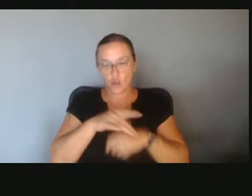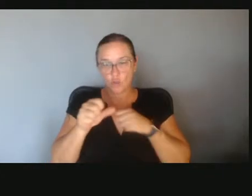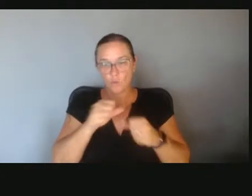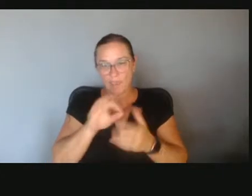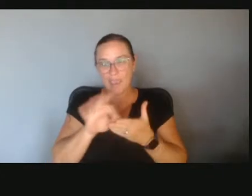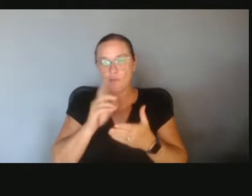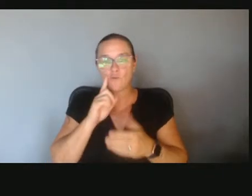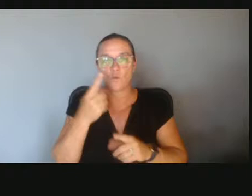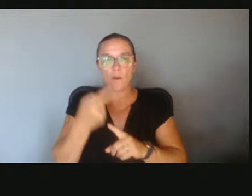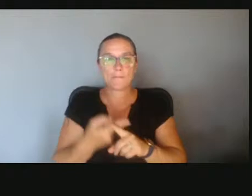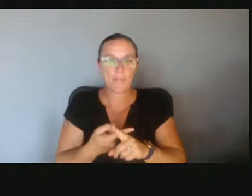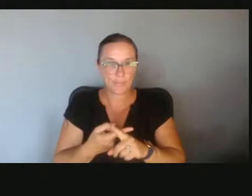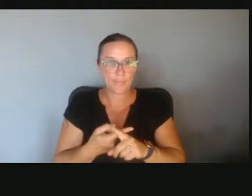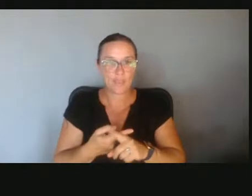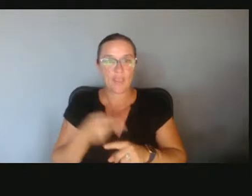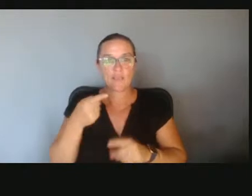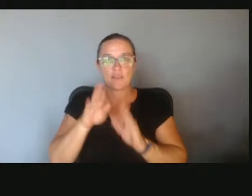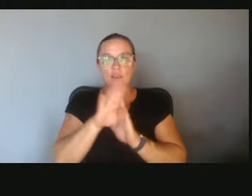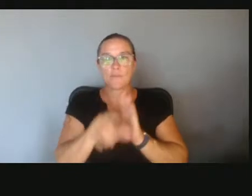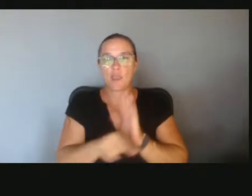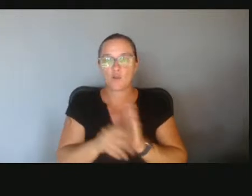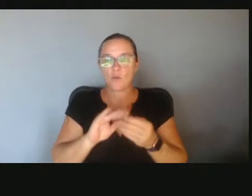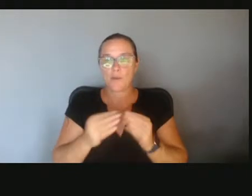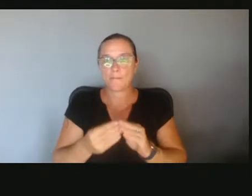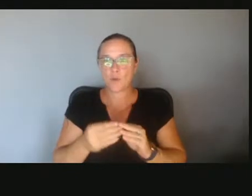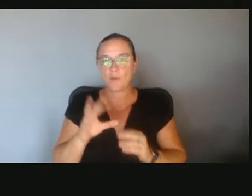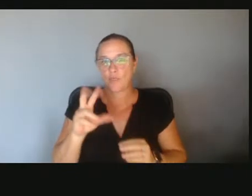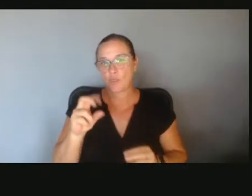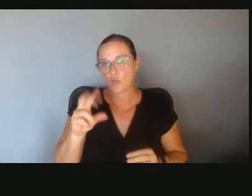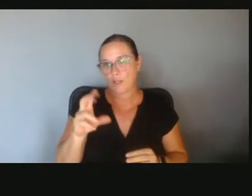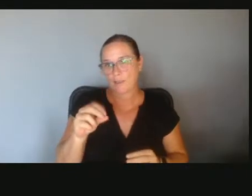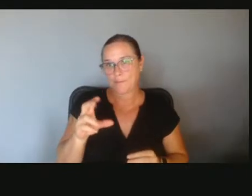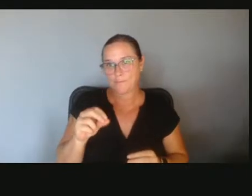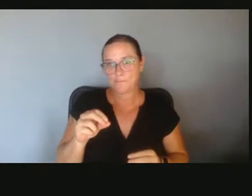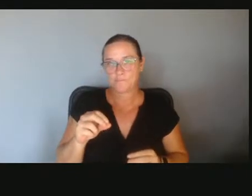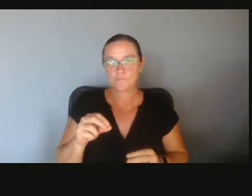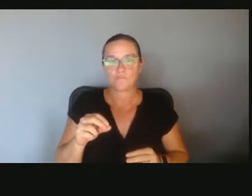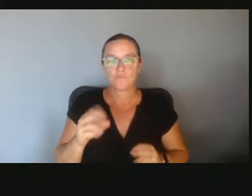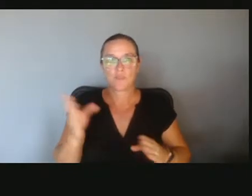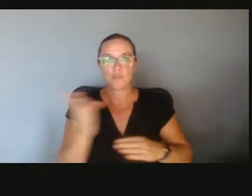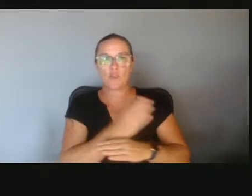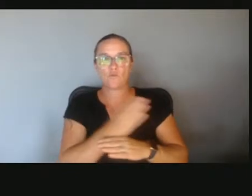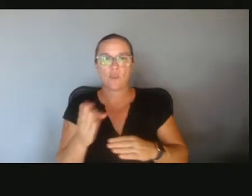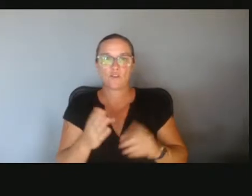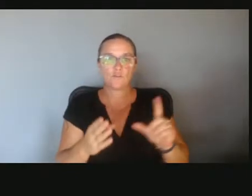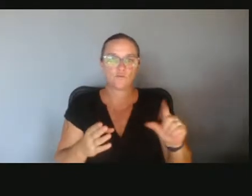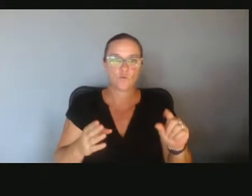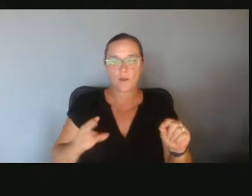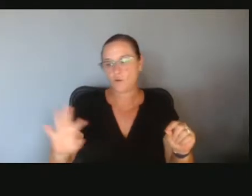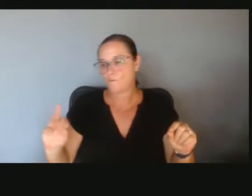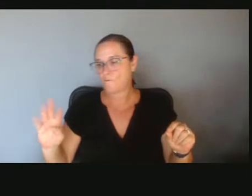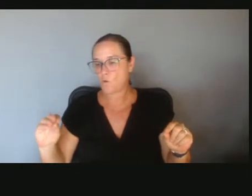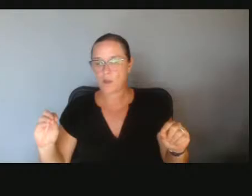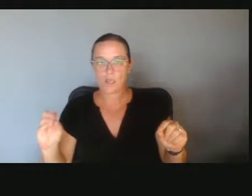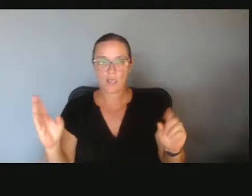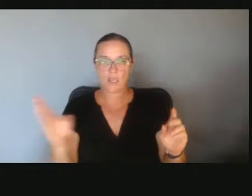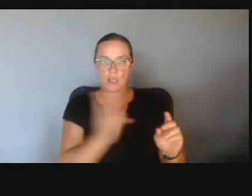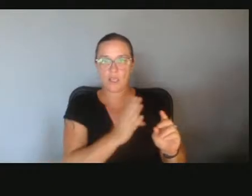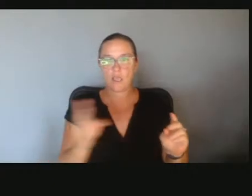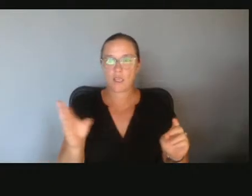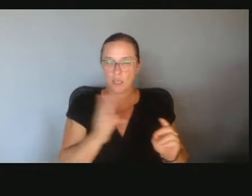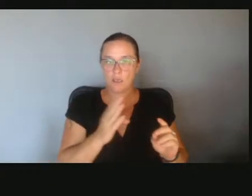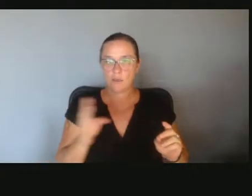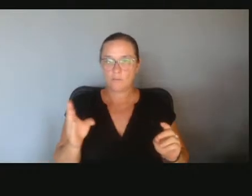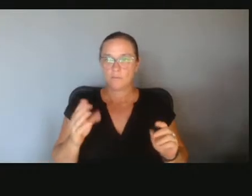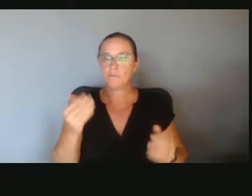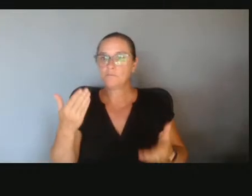There is our background number of 30, our range of 20 to 40. Looking at this, you maybe can see a